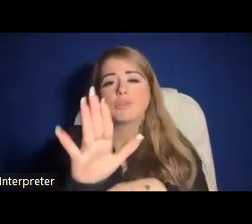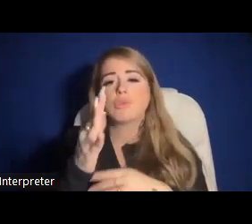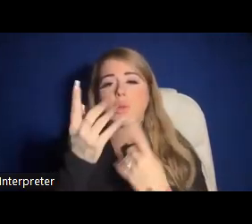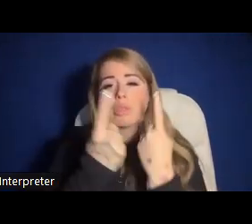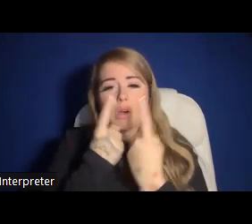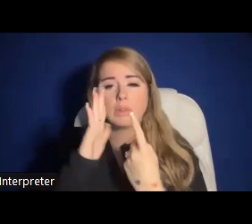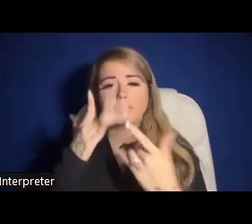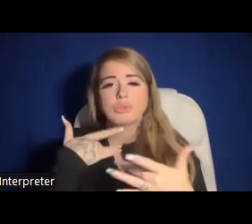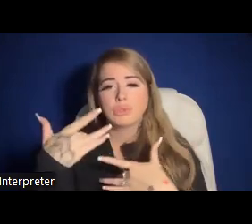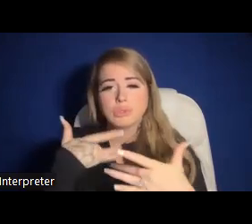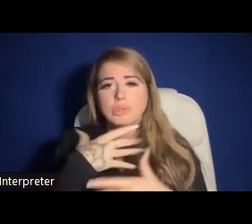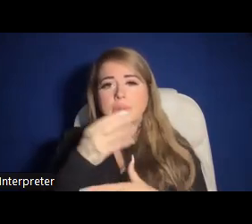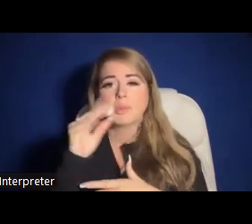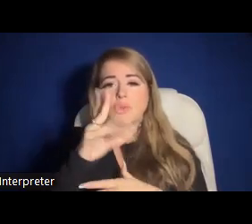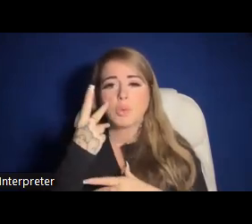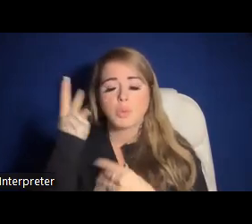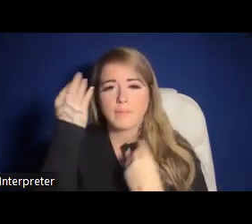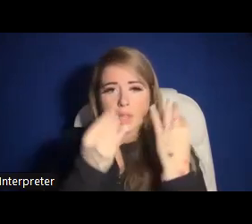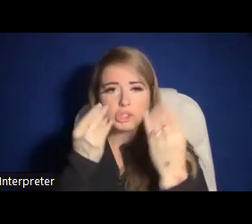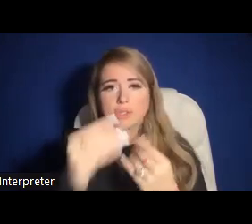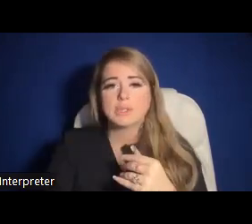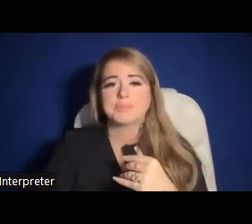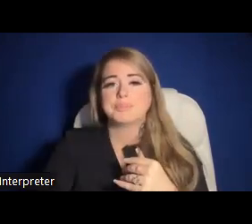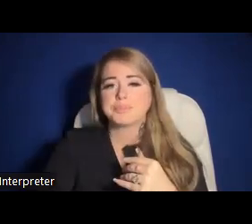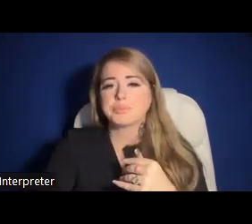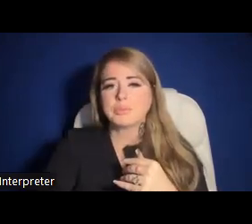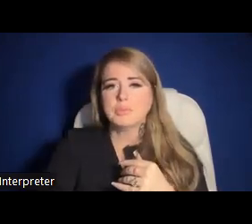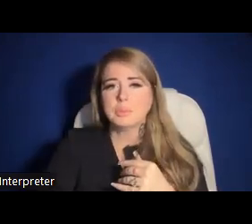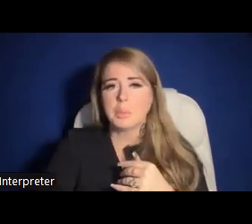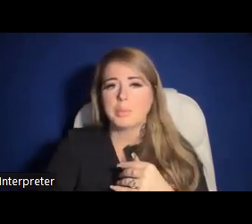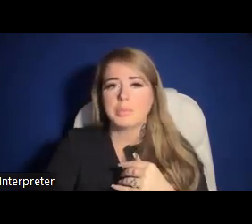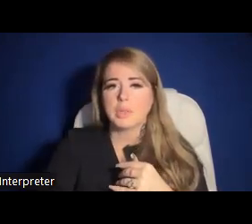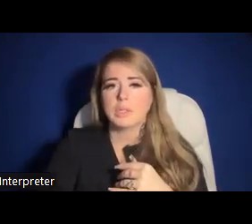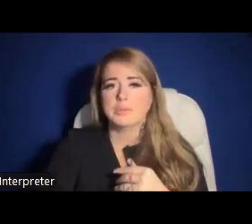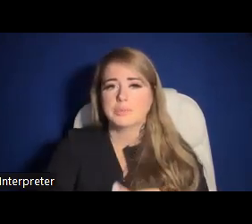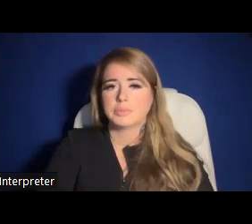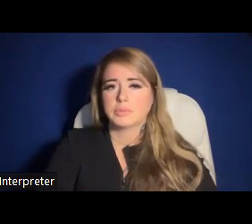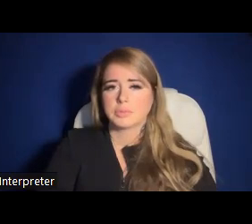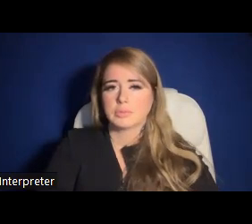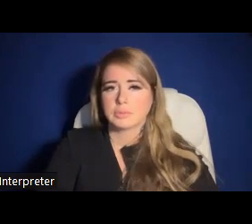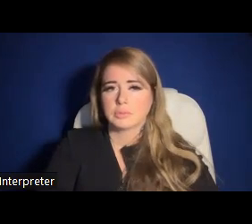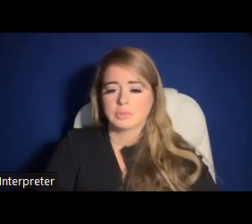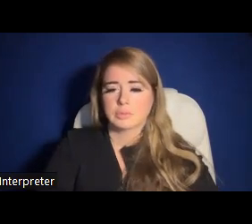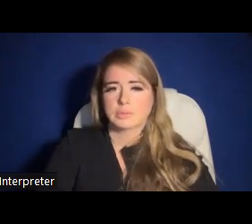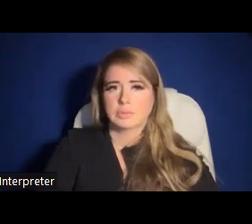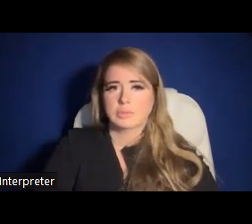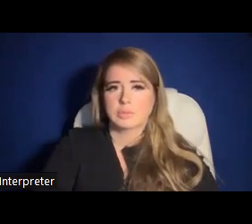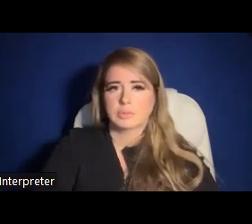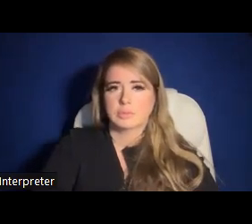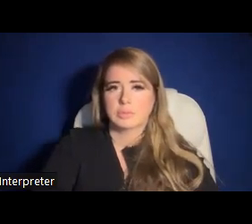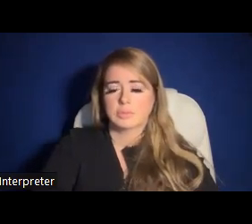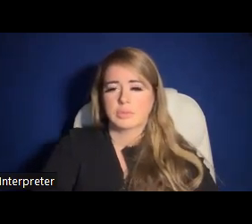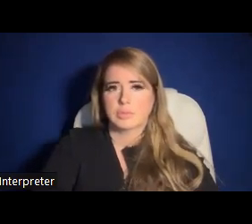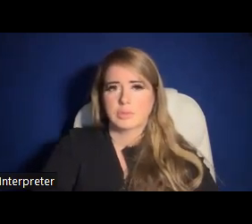concerns, to hear your reflections, any suggestions that you have on the information that we're presenting, just so we can